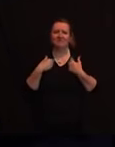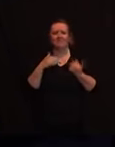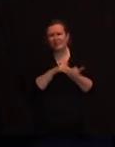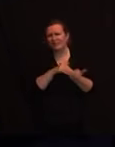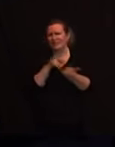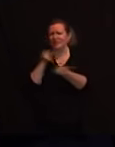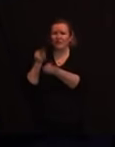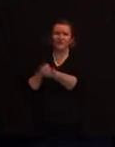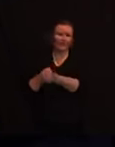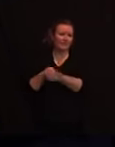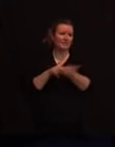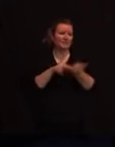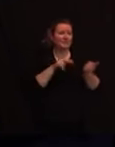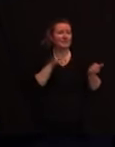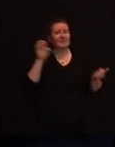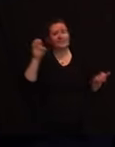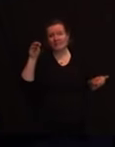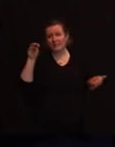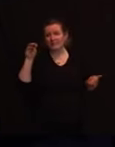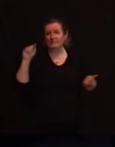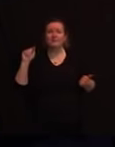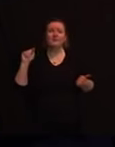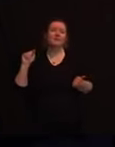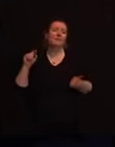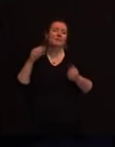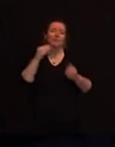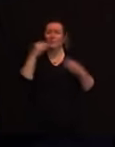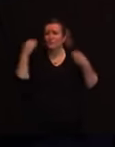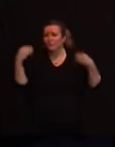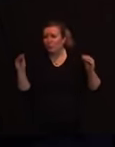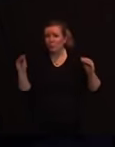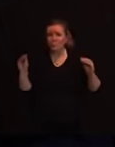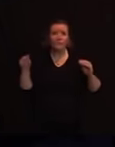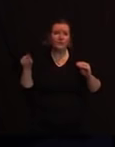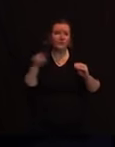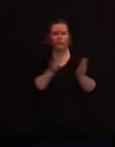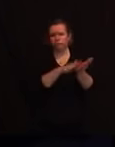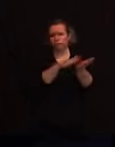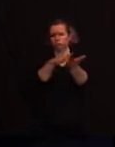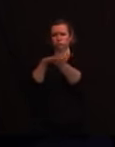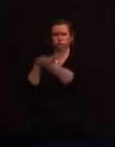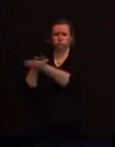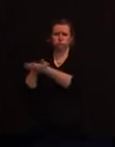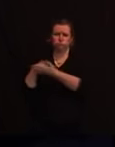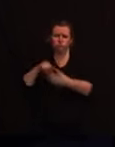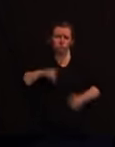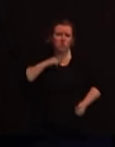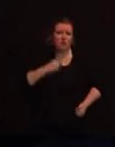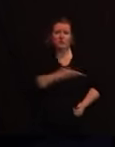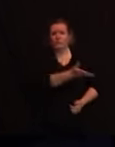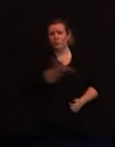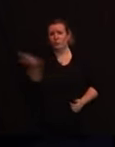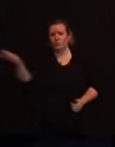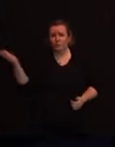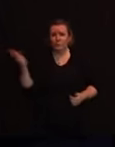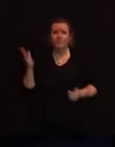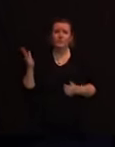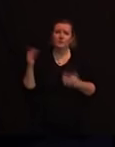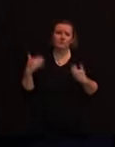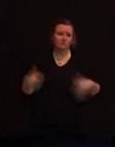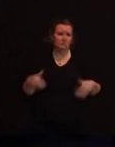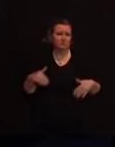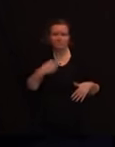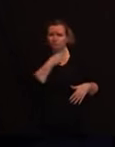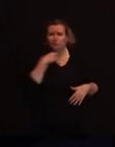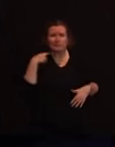EMS personnel, grocery store workers, and so many others that are putting themselves in harm's way. We owe all of them a debt